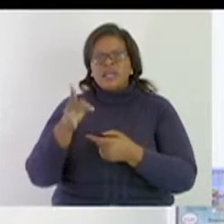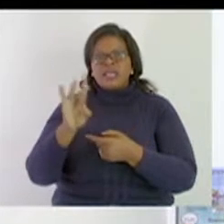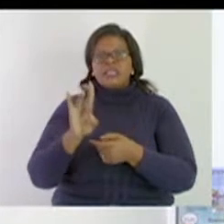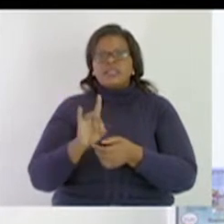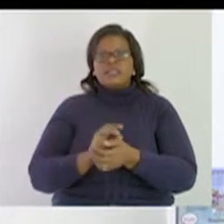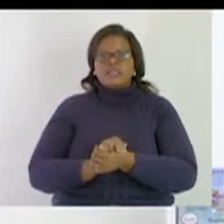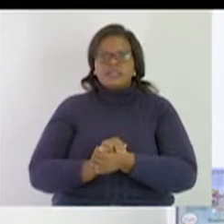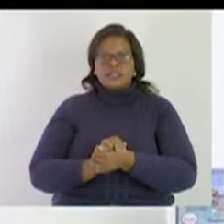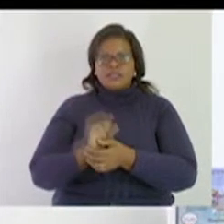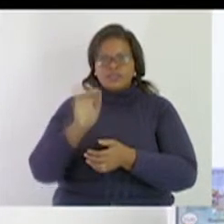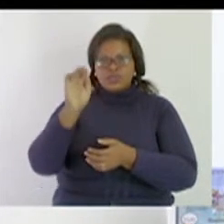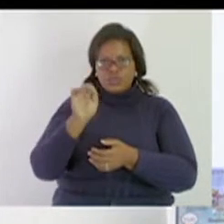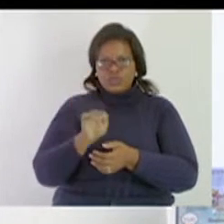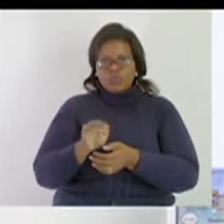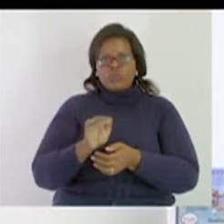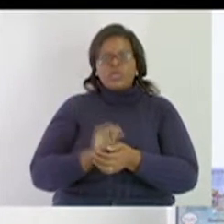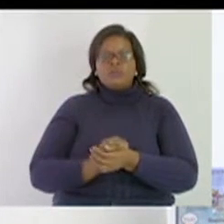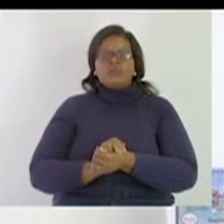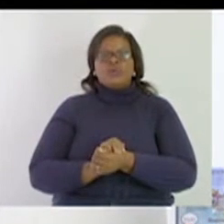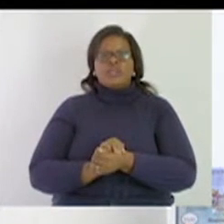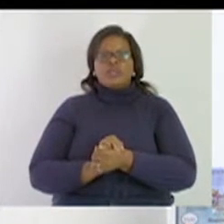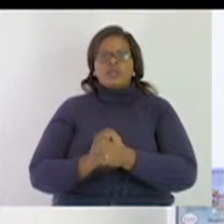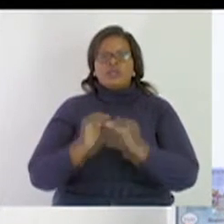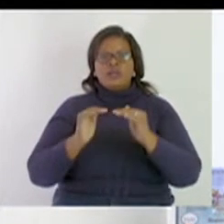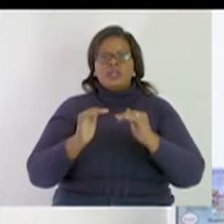I just continue.